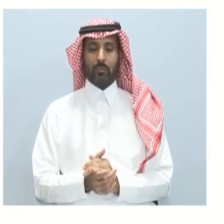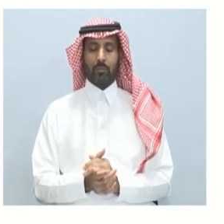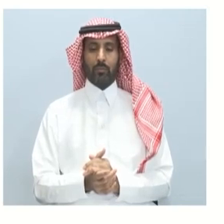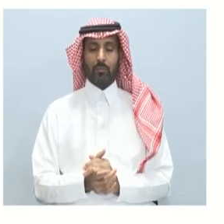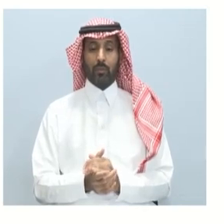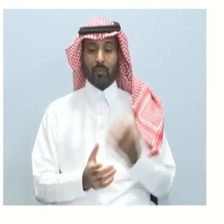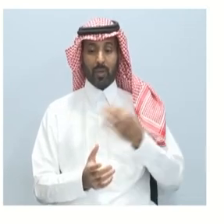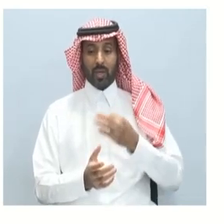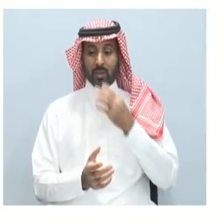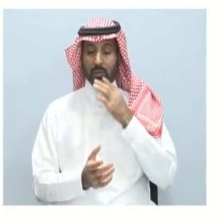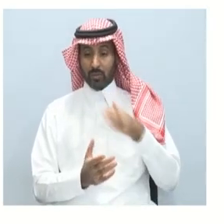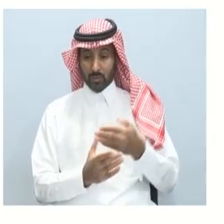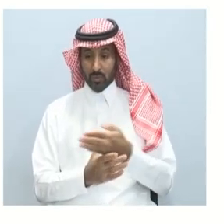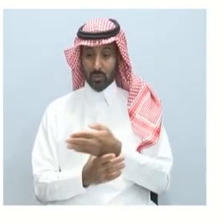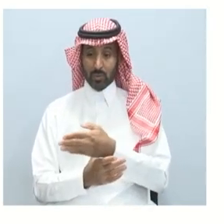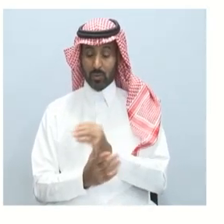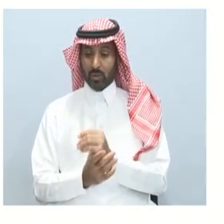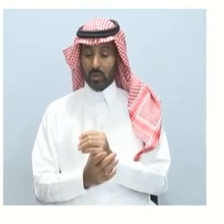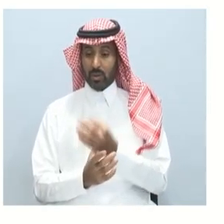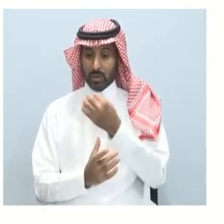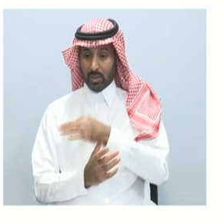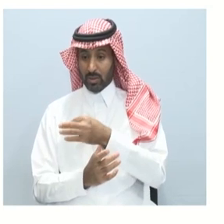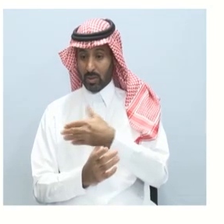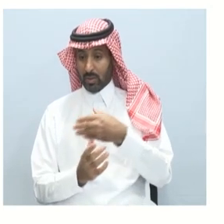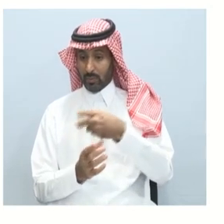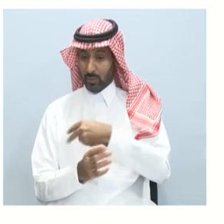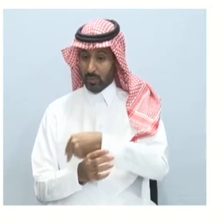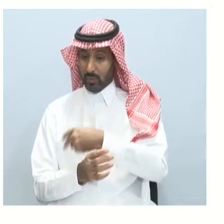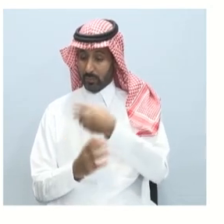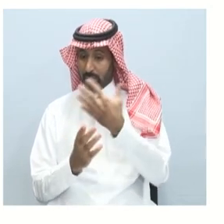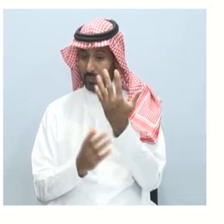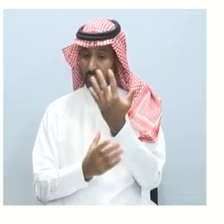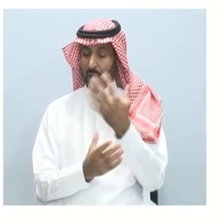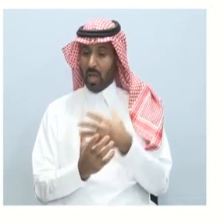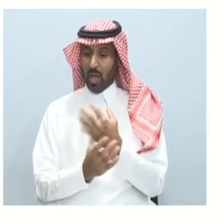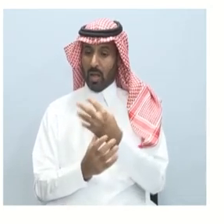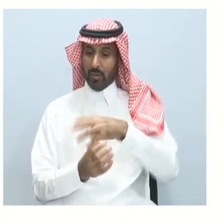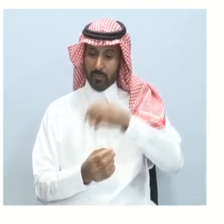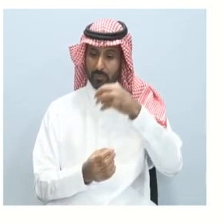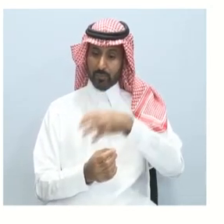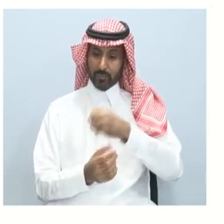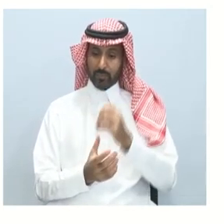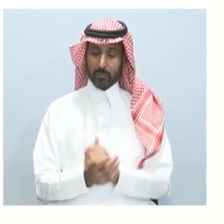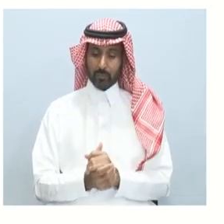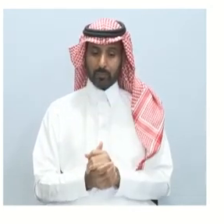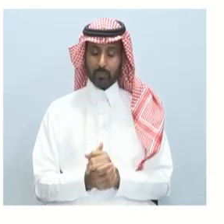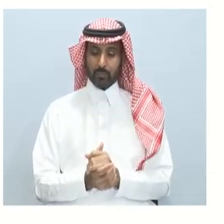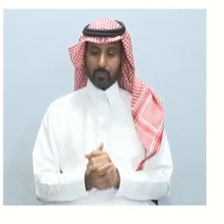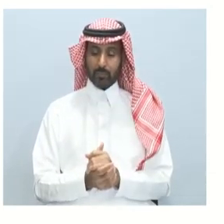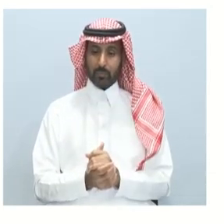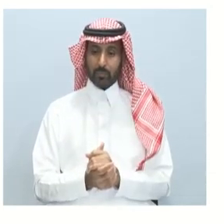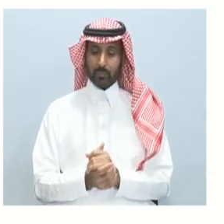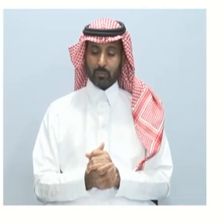another benefit for the clownfish is that it is able to eat the anemone's leftover bits of food, The brightly